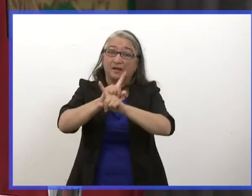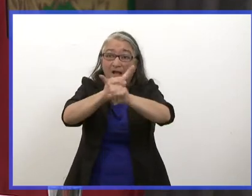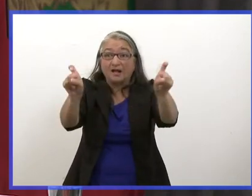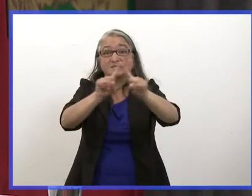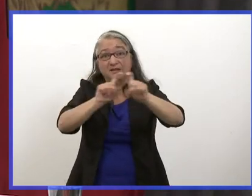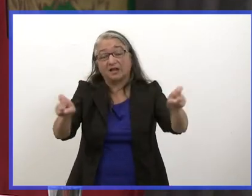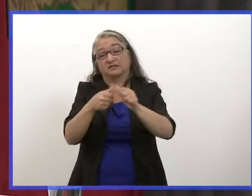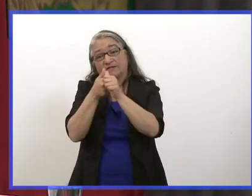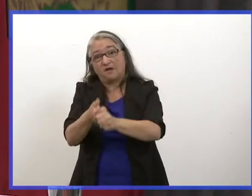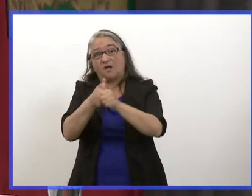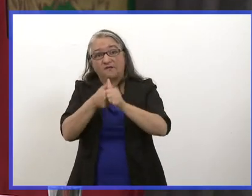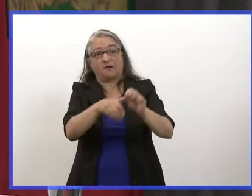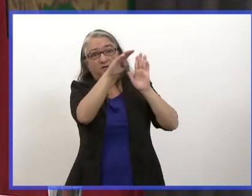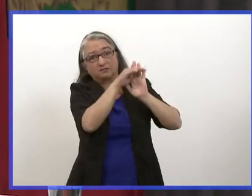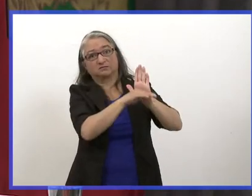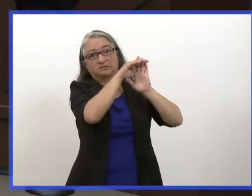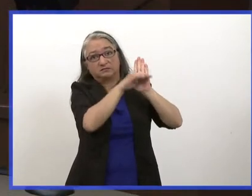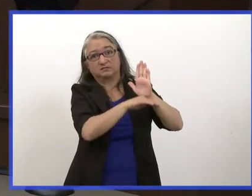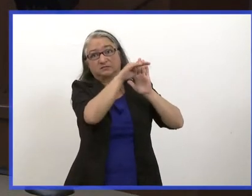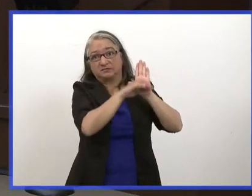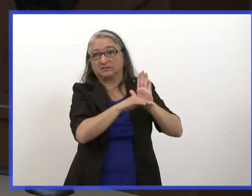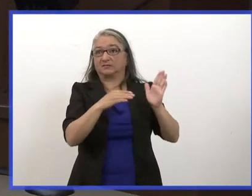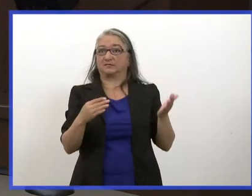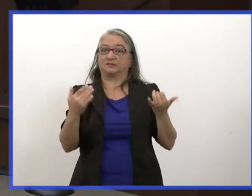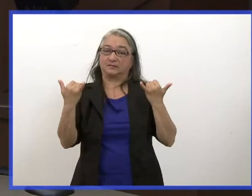get vaccinated.